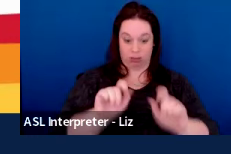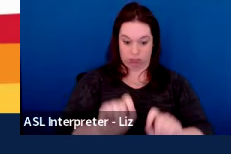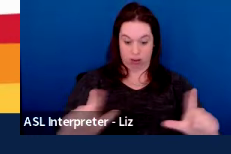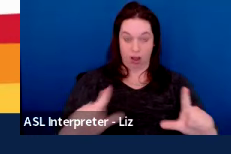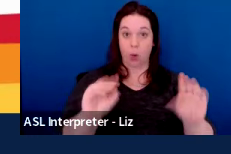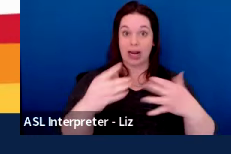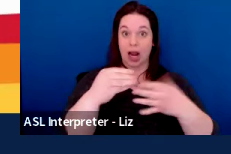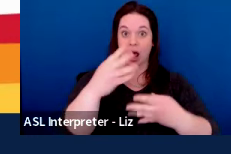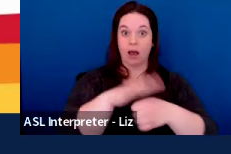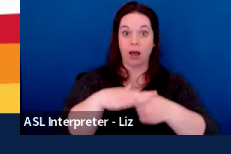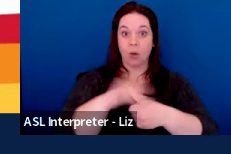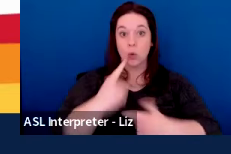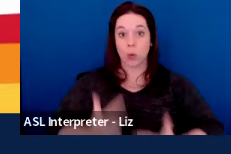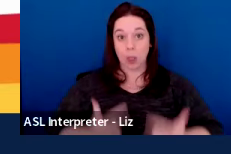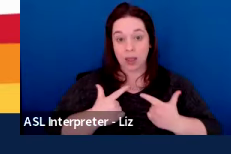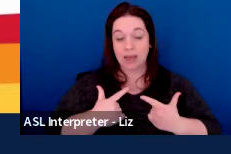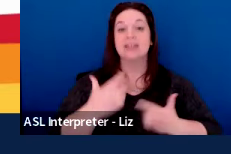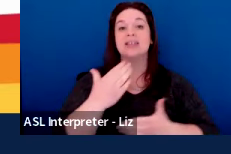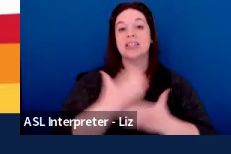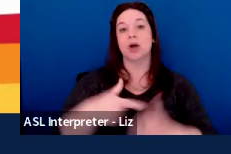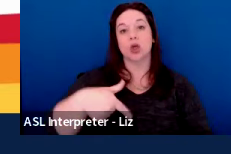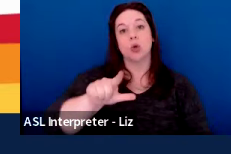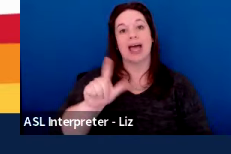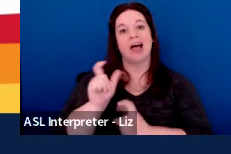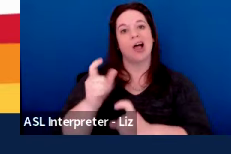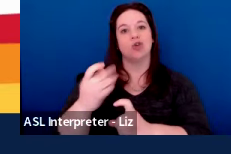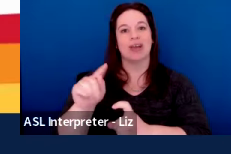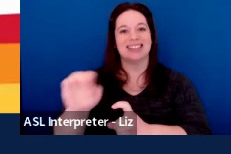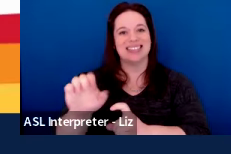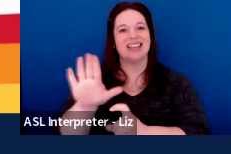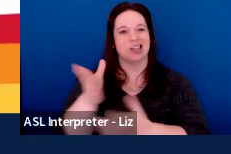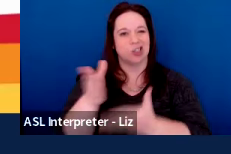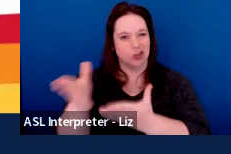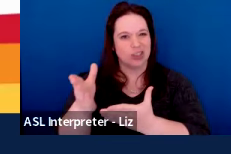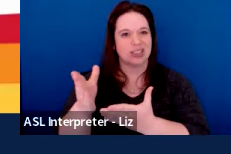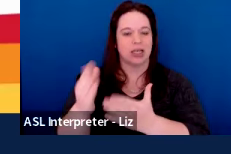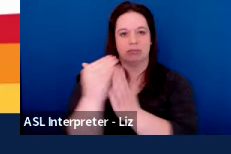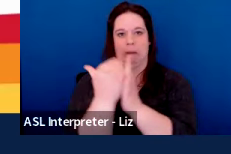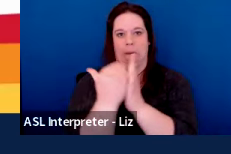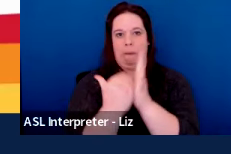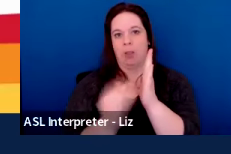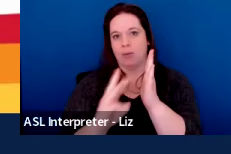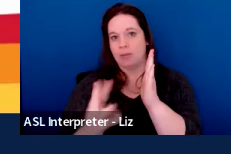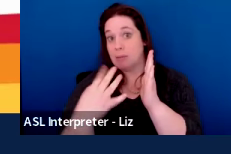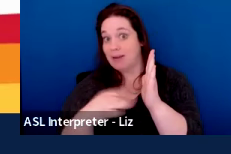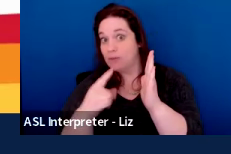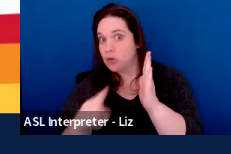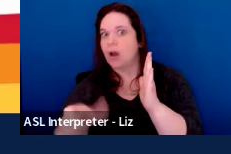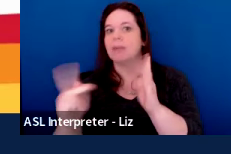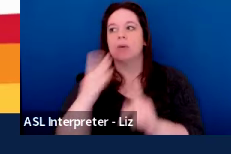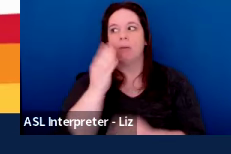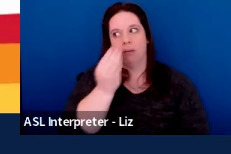have some of our QOL grantees are listed there and their services, and this might be of assistance to you and to others.